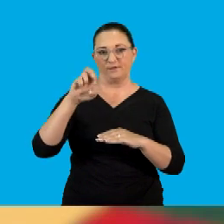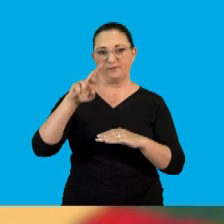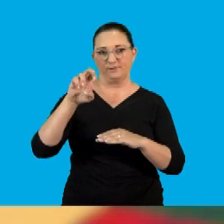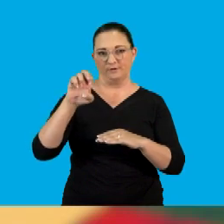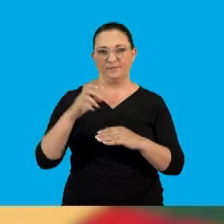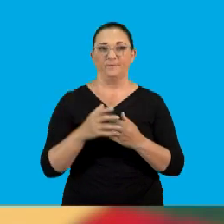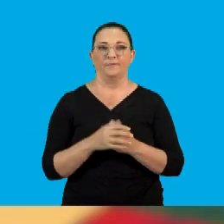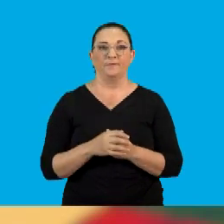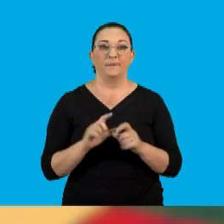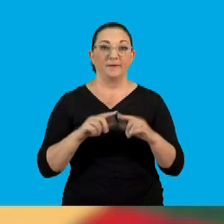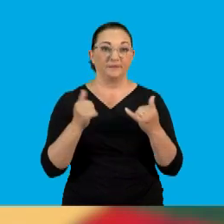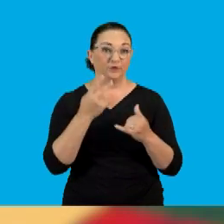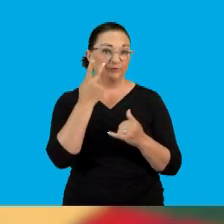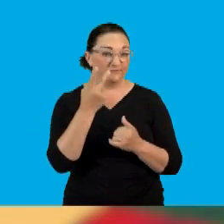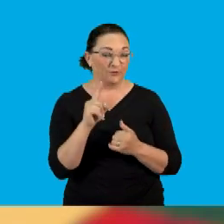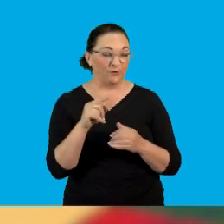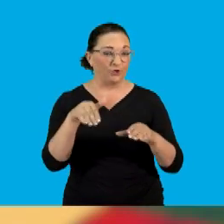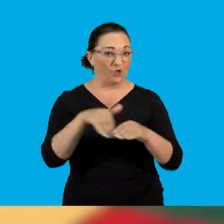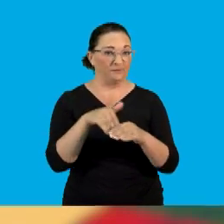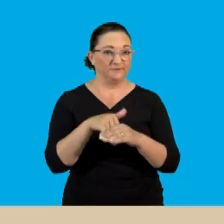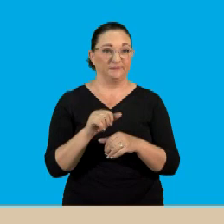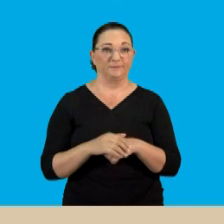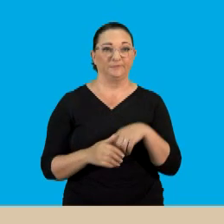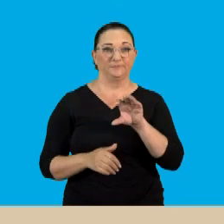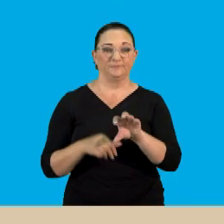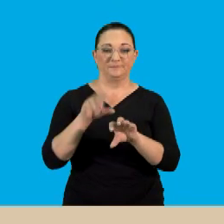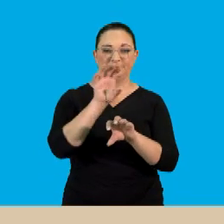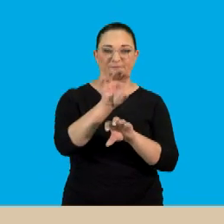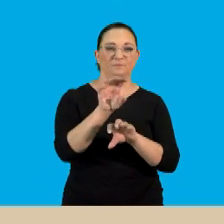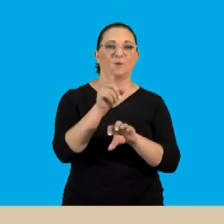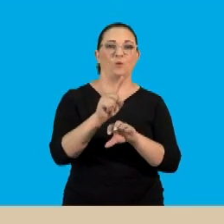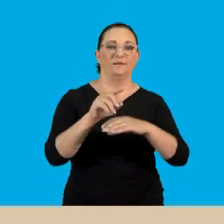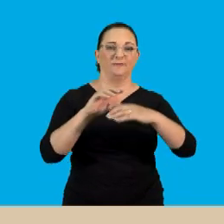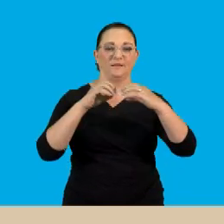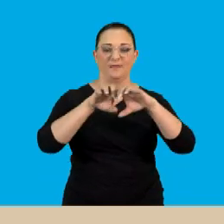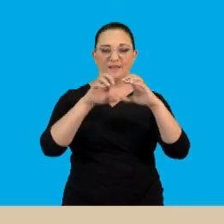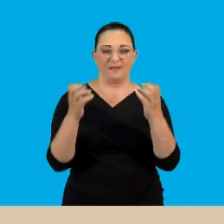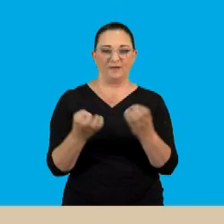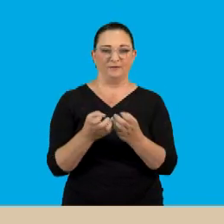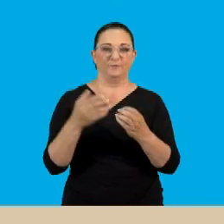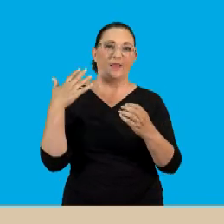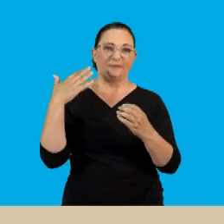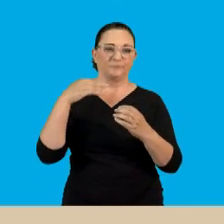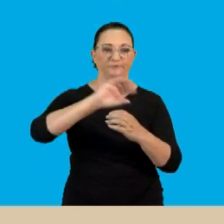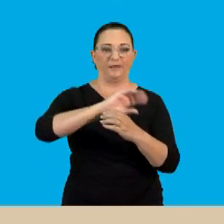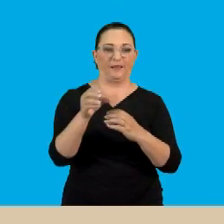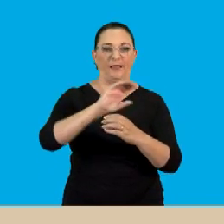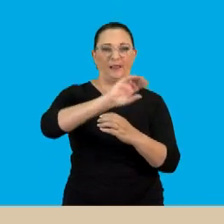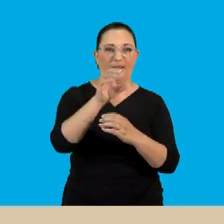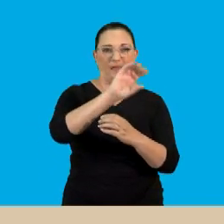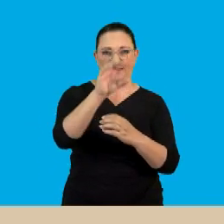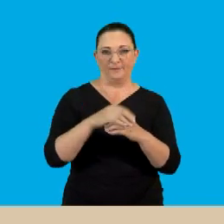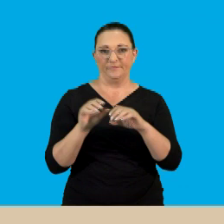following are the concepts that we are going to be looking at. 1, we are going to be looking at layers of the atmosphere. 2,